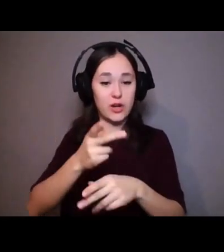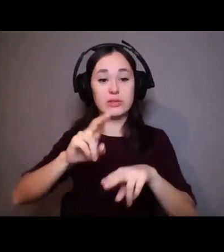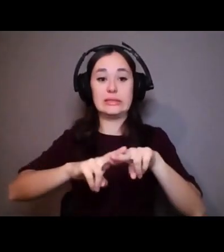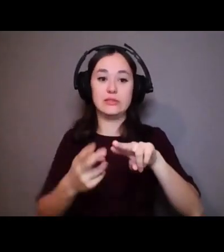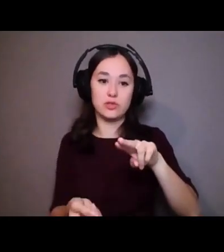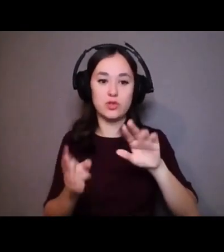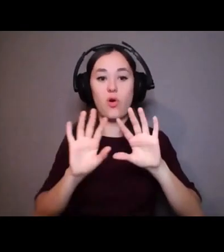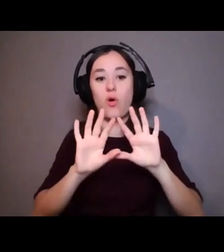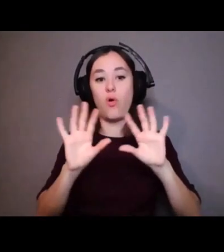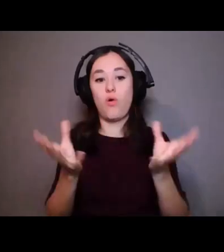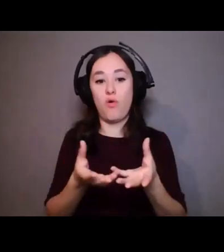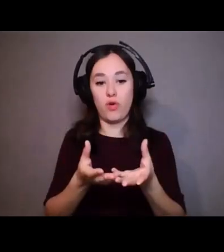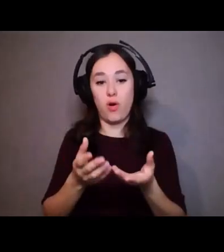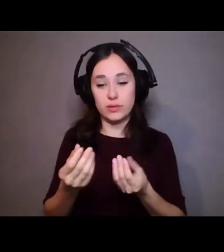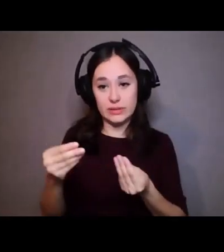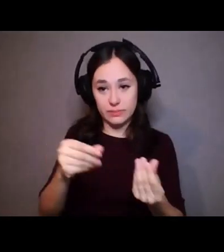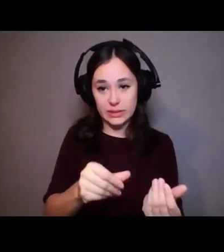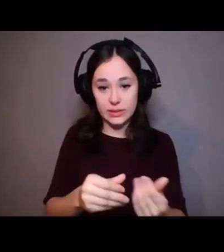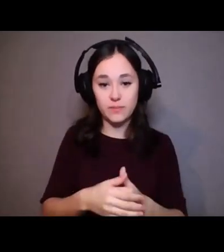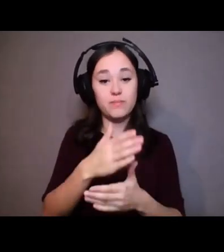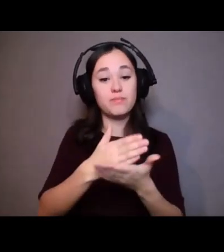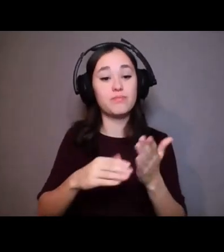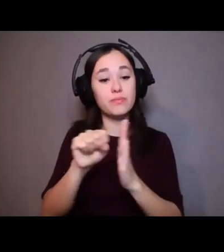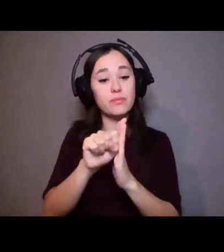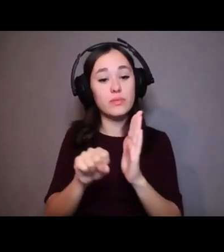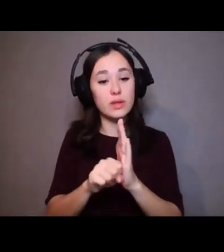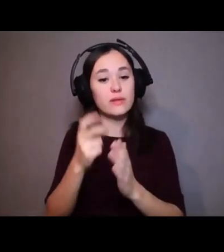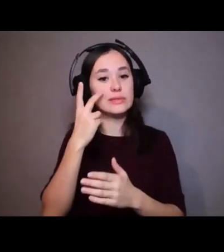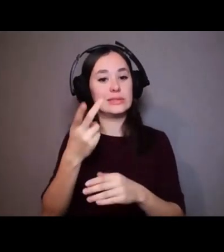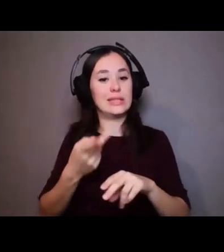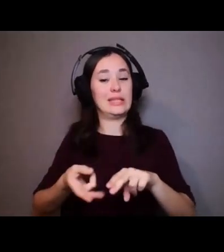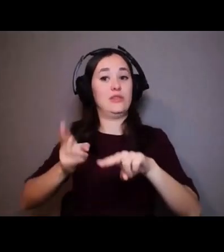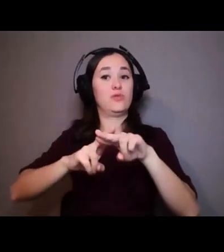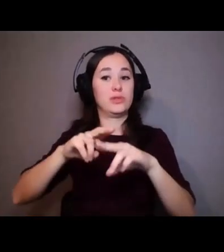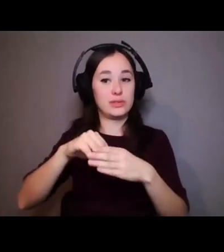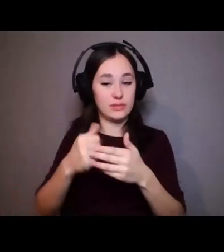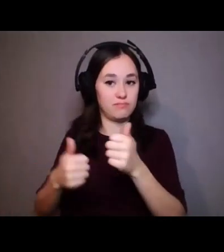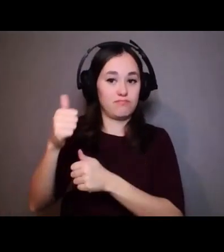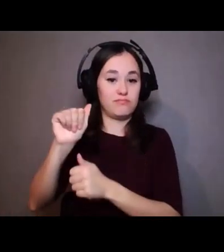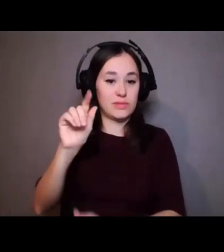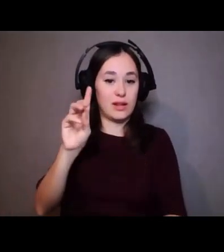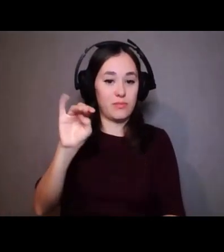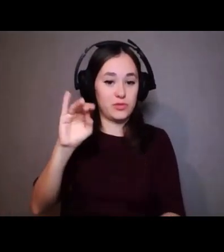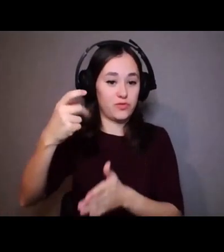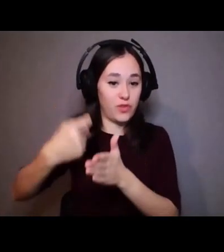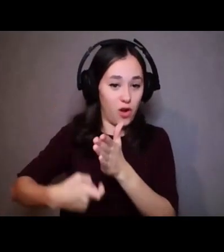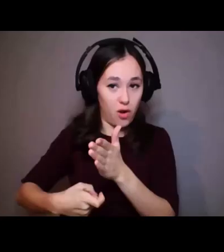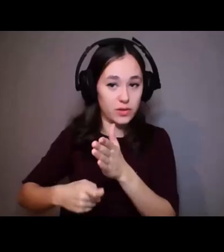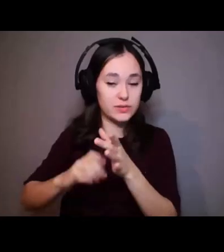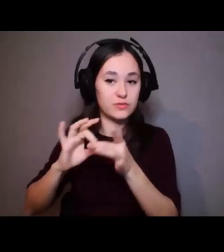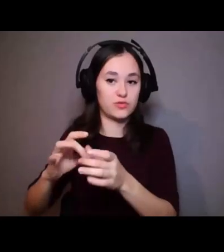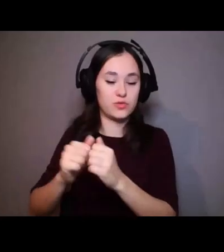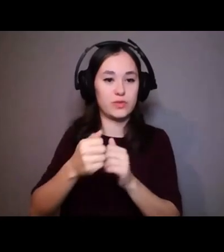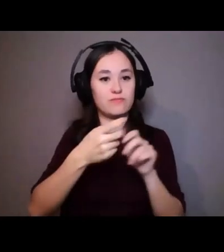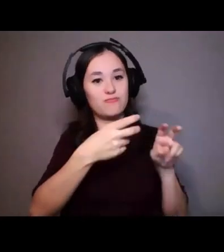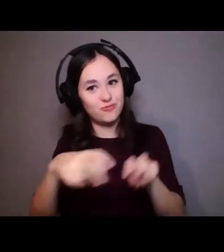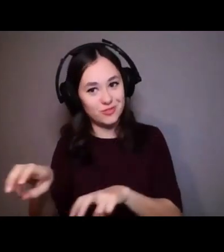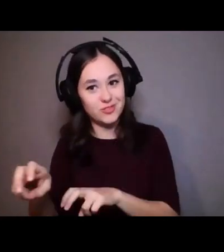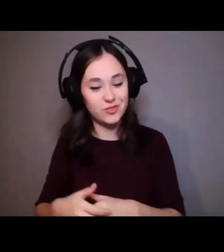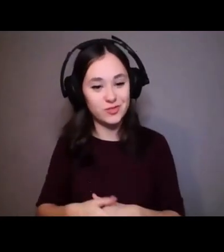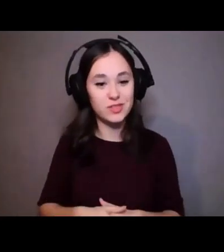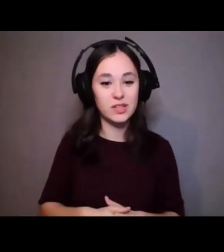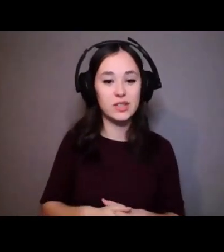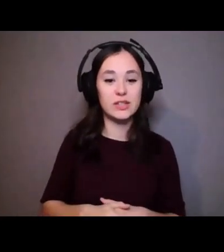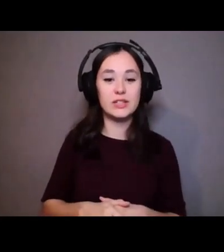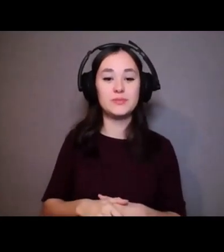in administrative costs associated with the transition to managed care. Studies on the impact of Medicaid managed